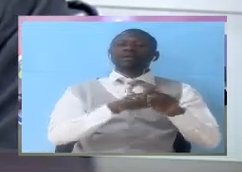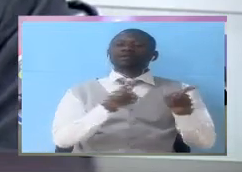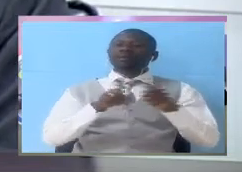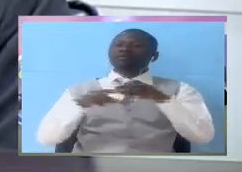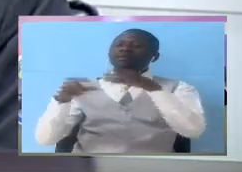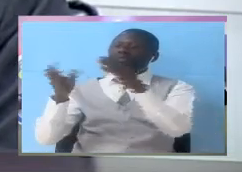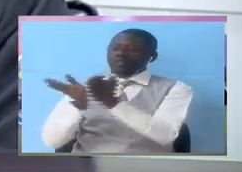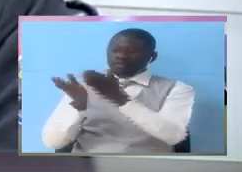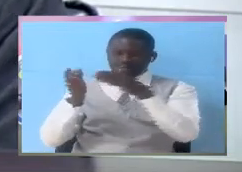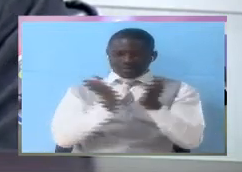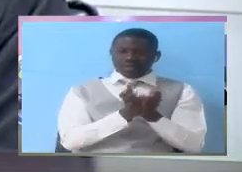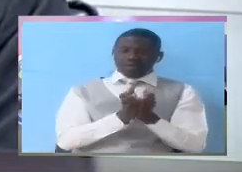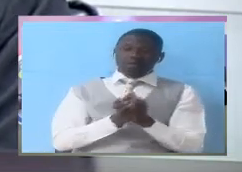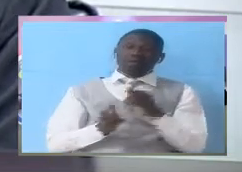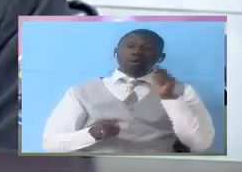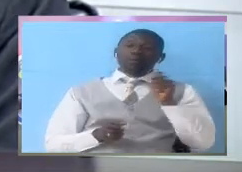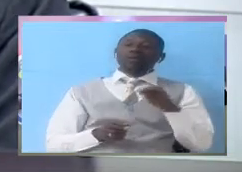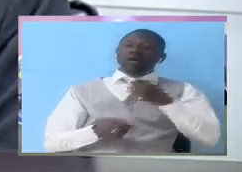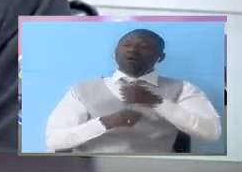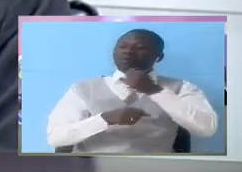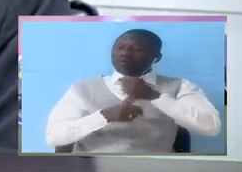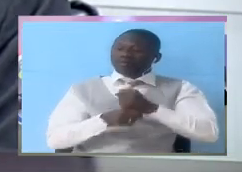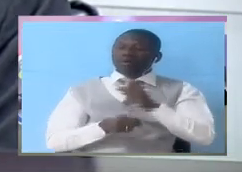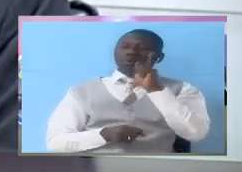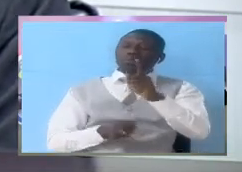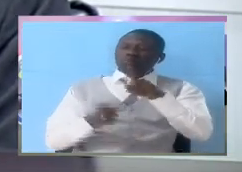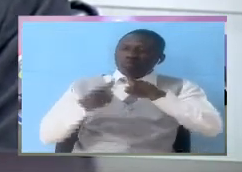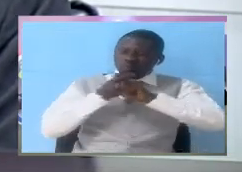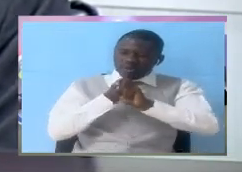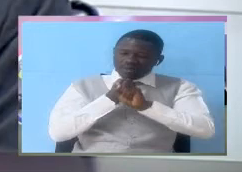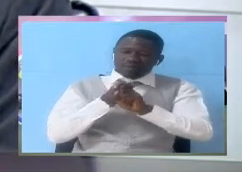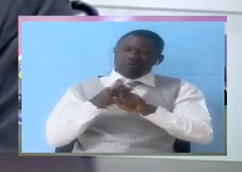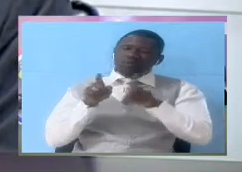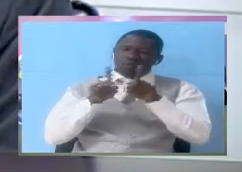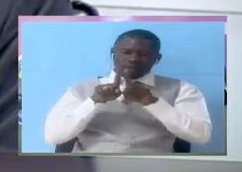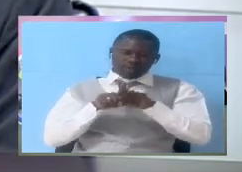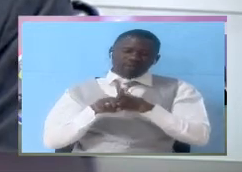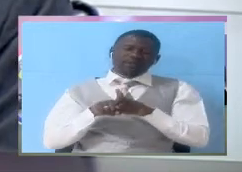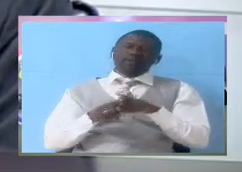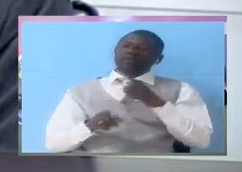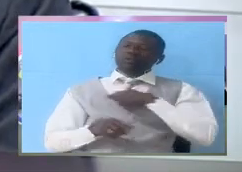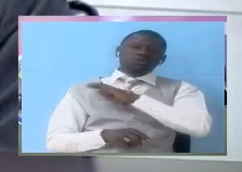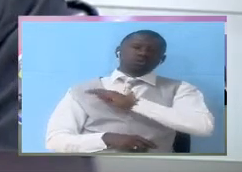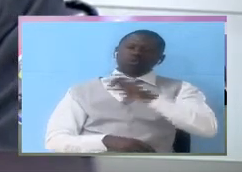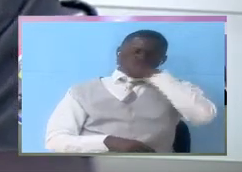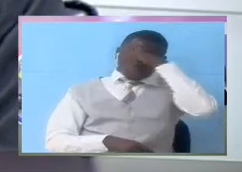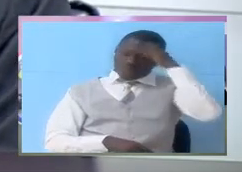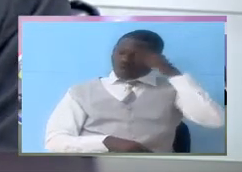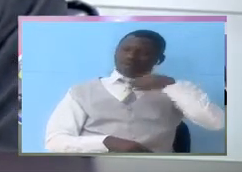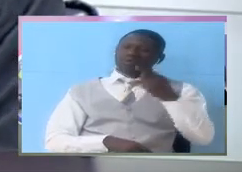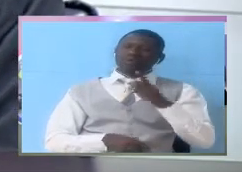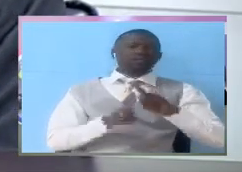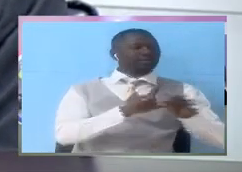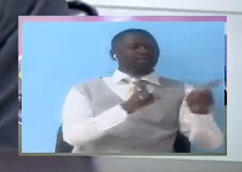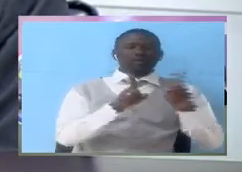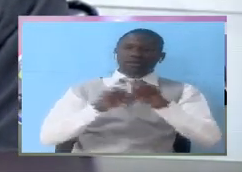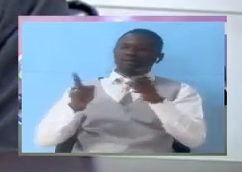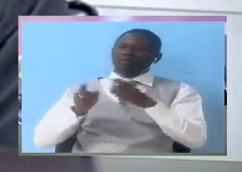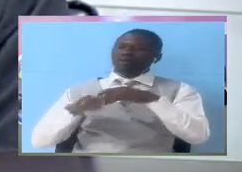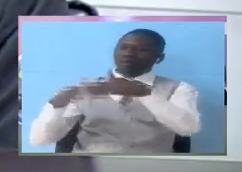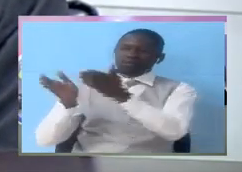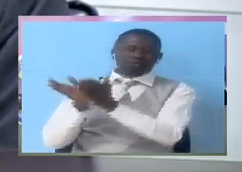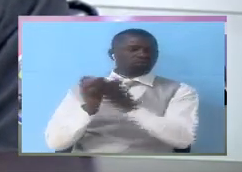ni ben and should work not for or at the behest of their different heads of department